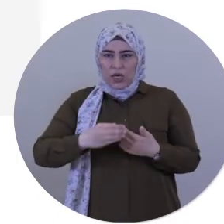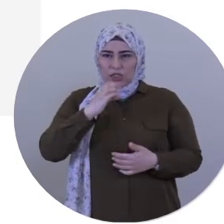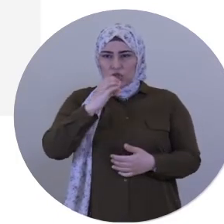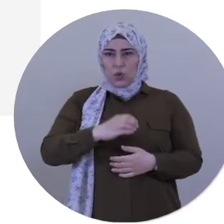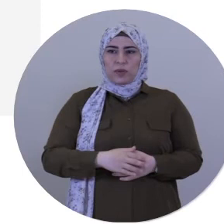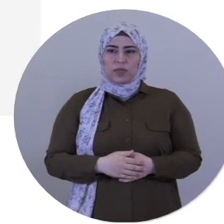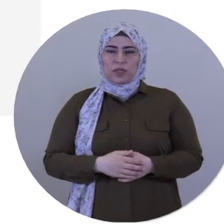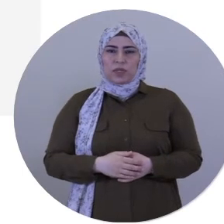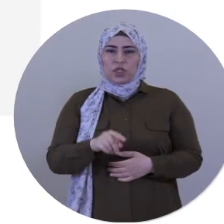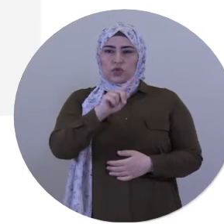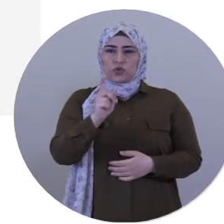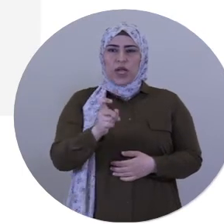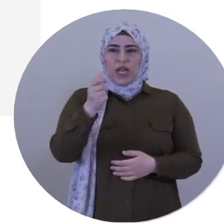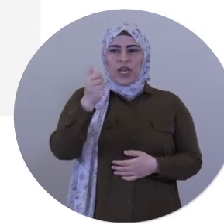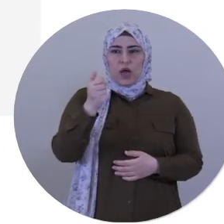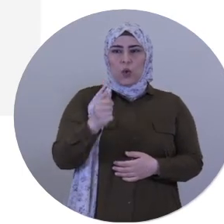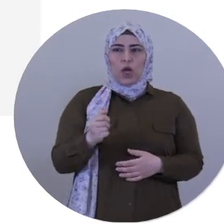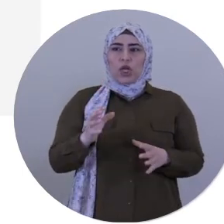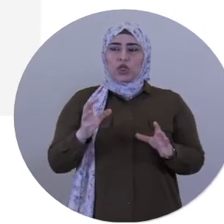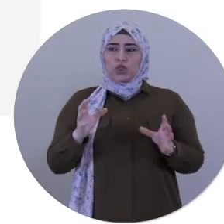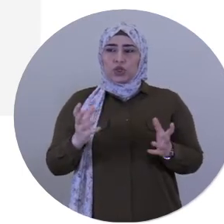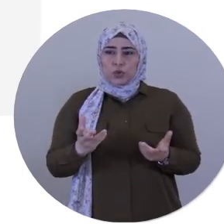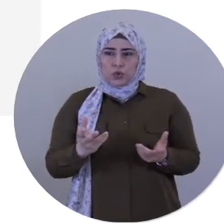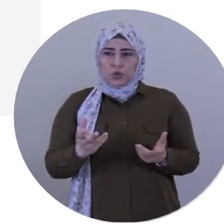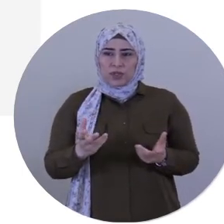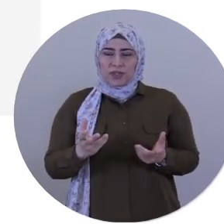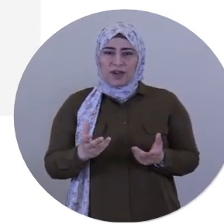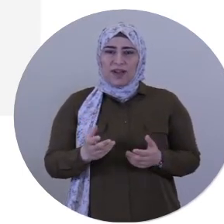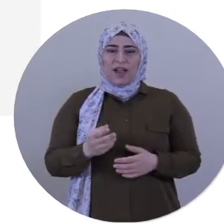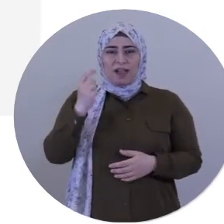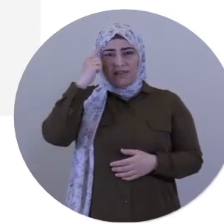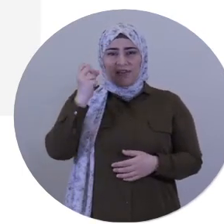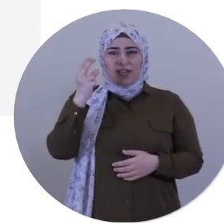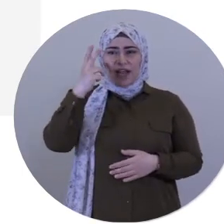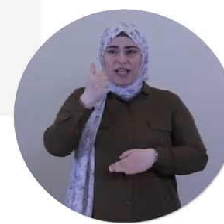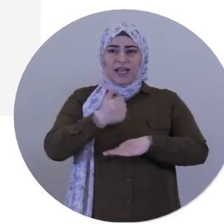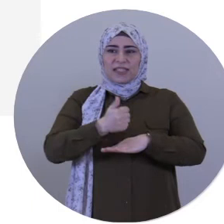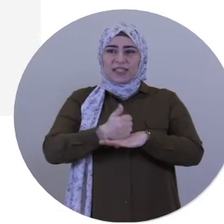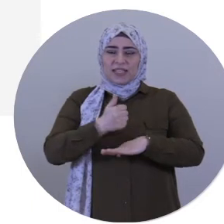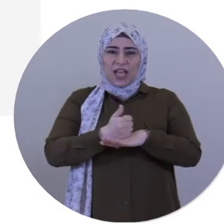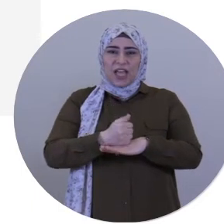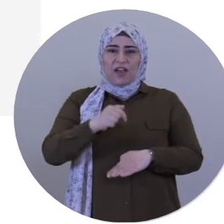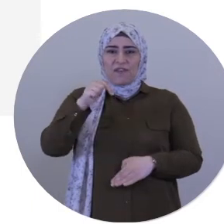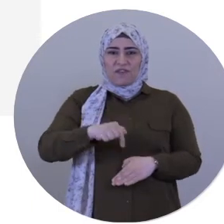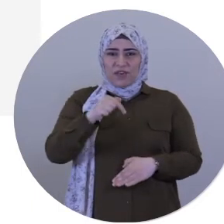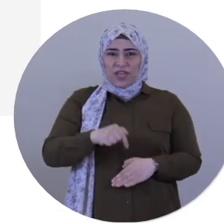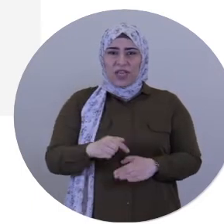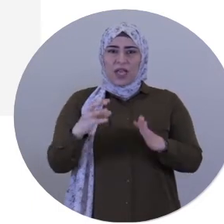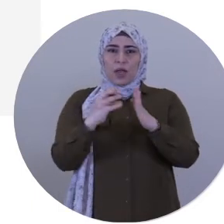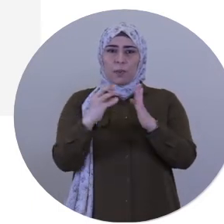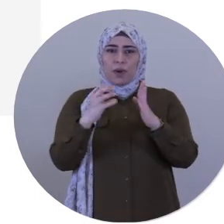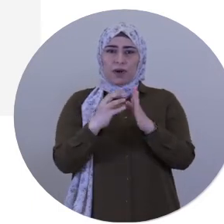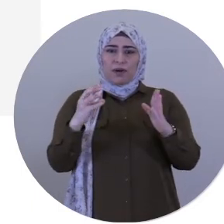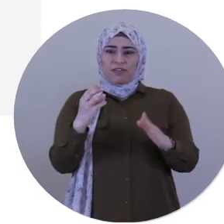main idea of the third paragraph? Let's take a quick look at the third paragraph to scan and look for the information